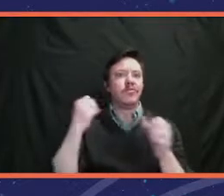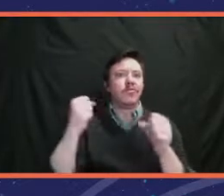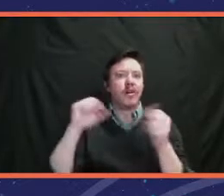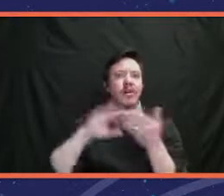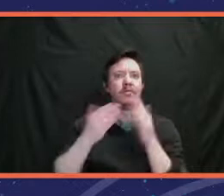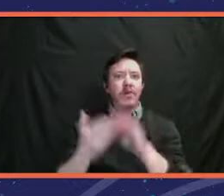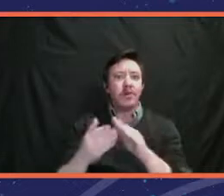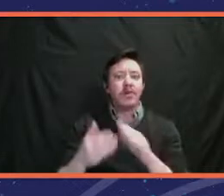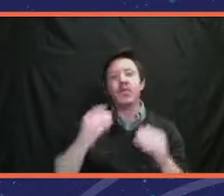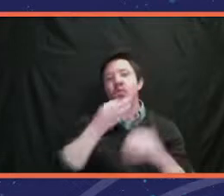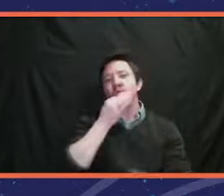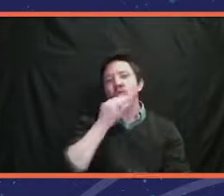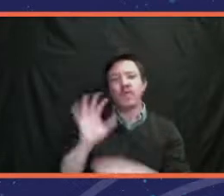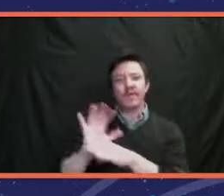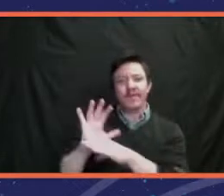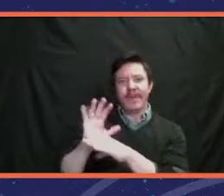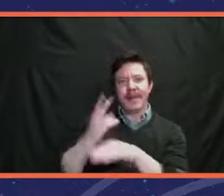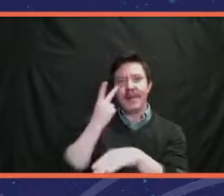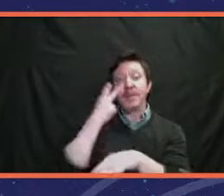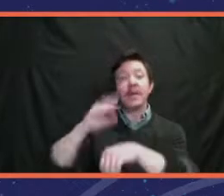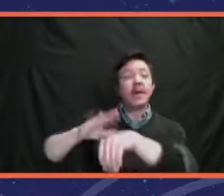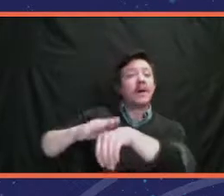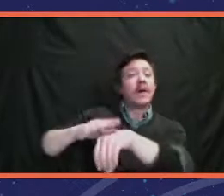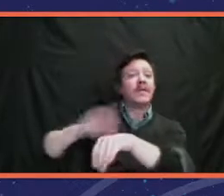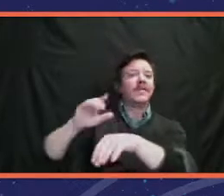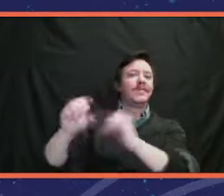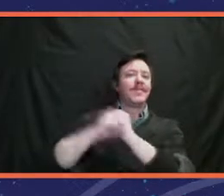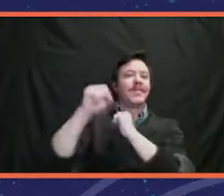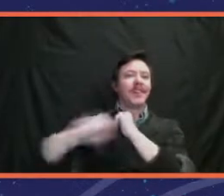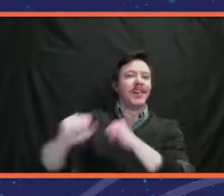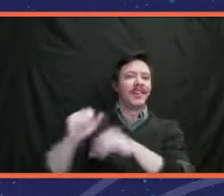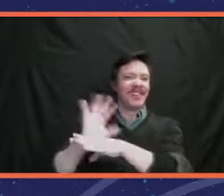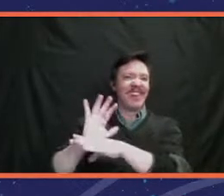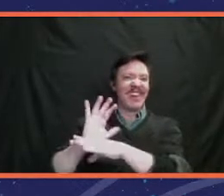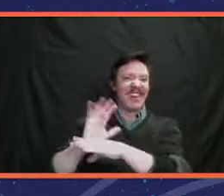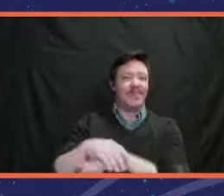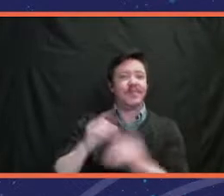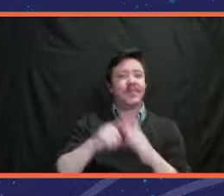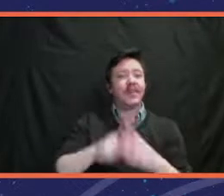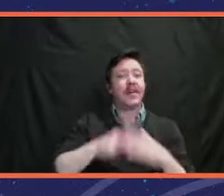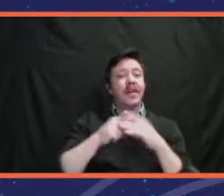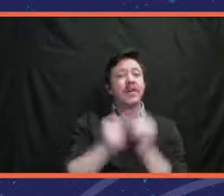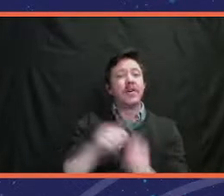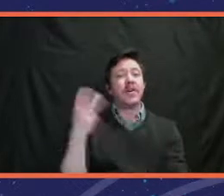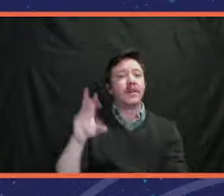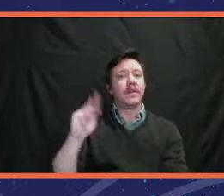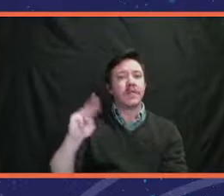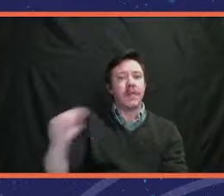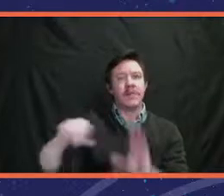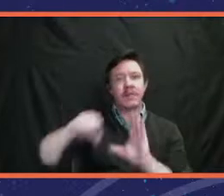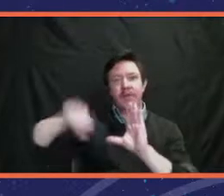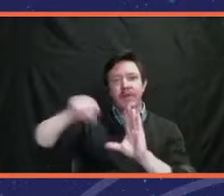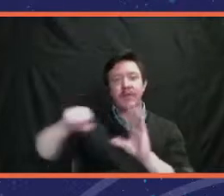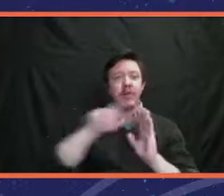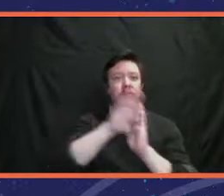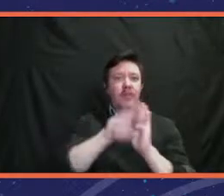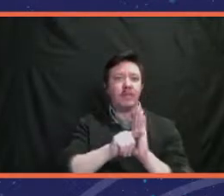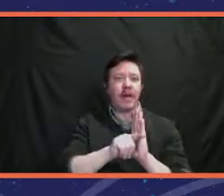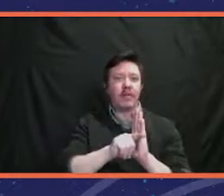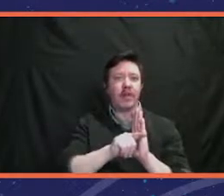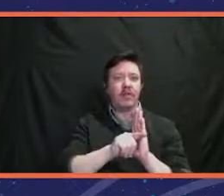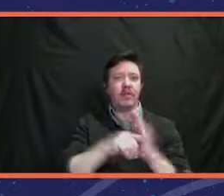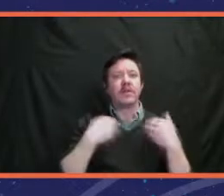teaser for the longer video to come. And it starts with the 16 millimeter film footage. And in the background, there is spoken word